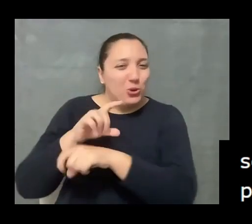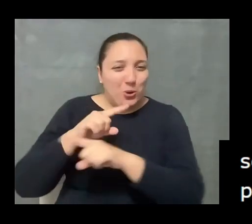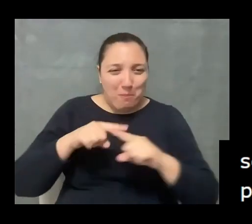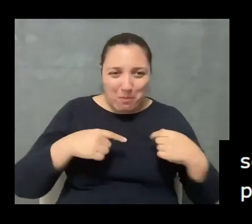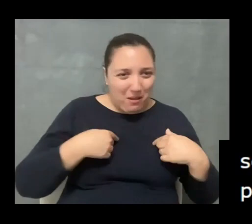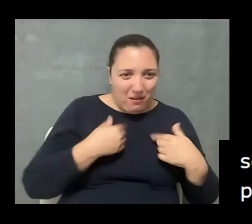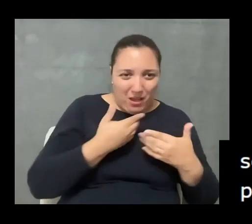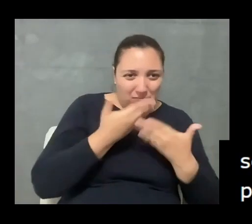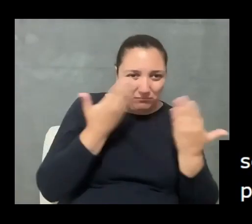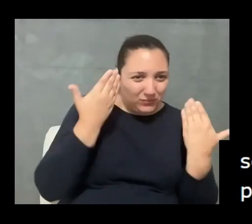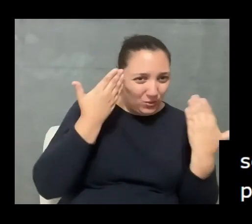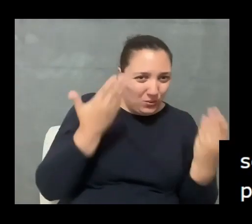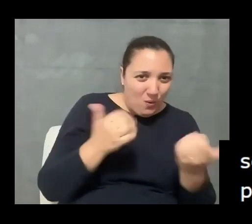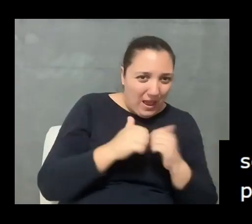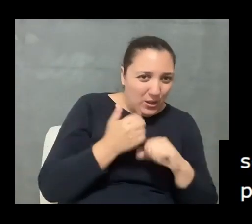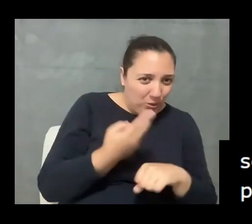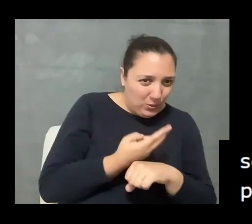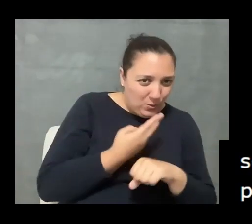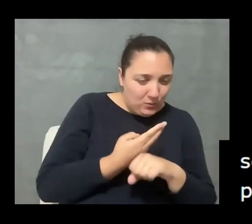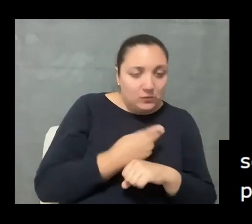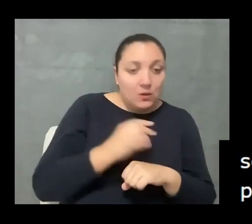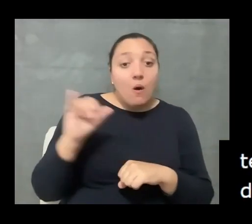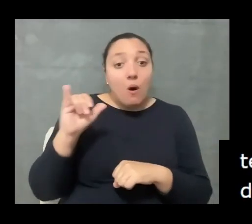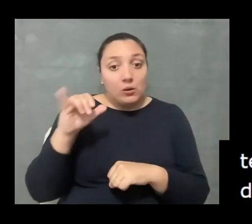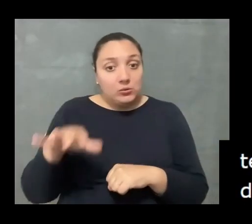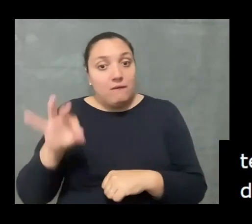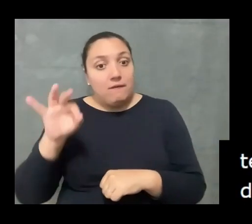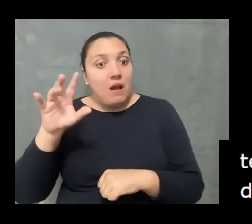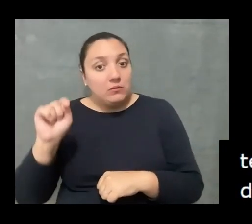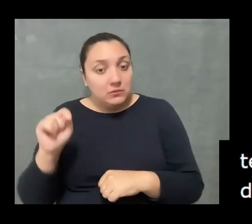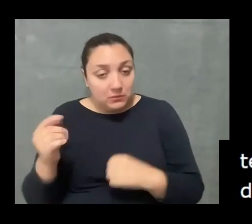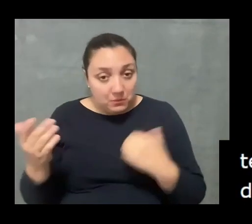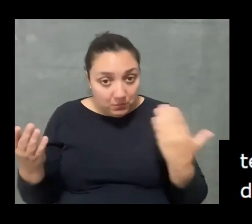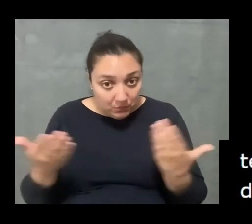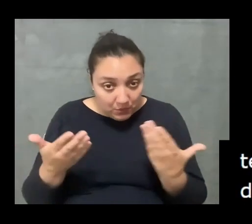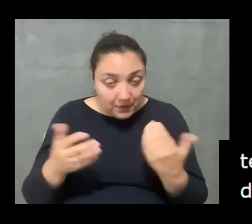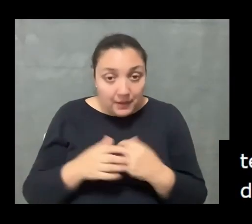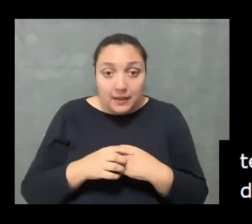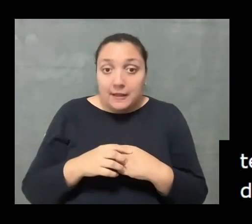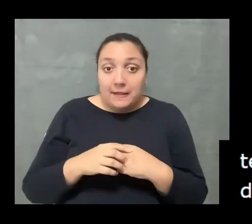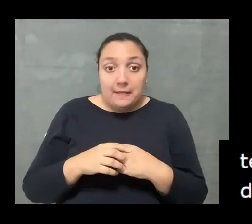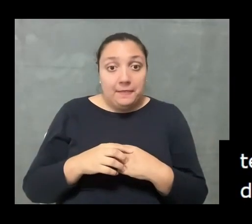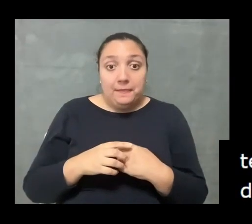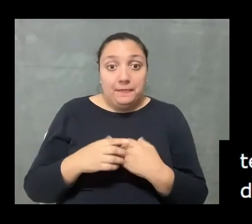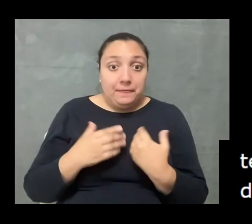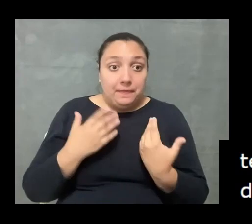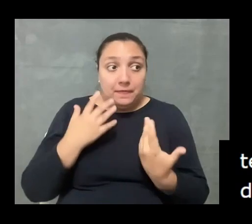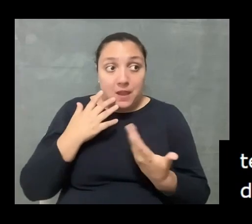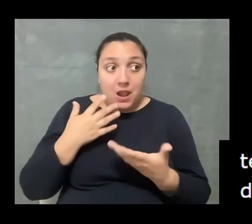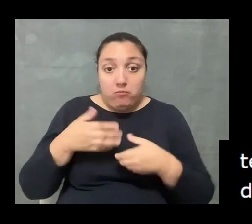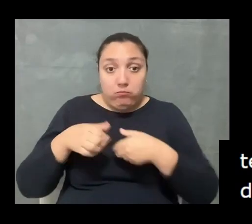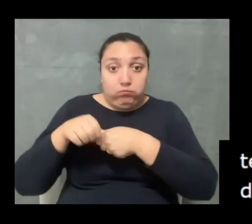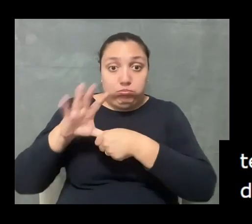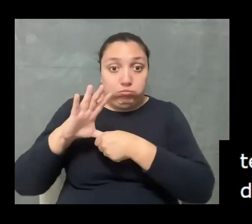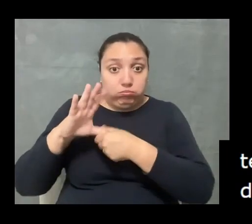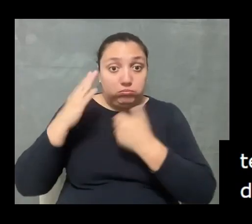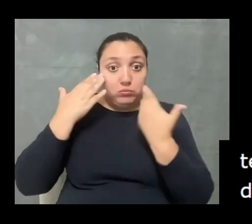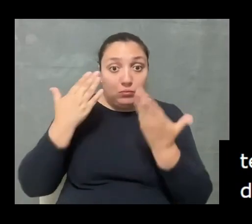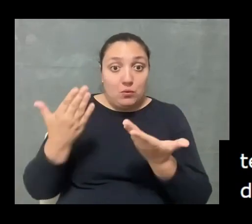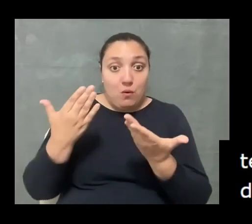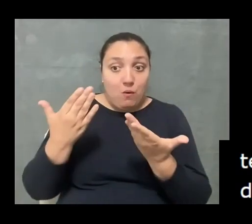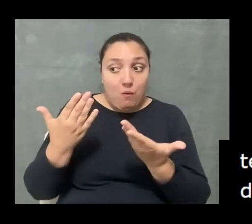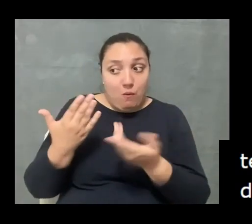them. We also found out that people lack the basic literacy and even the vocabulary to speak